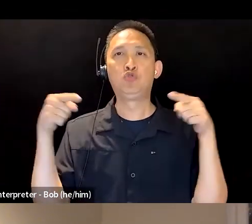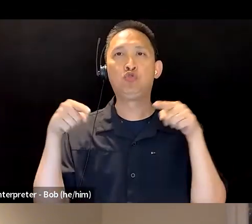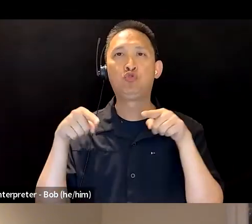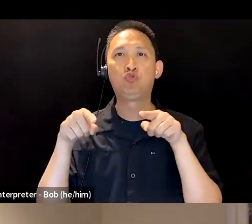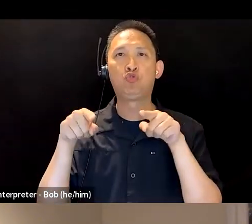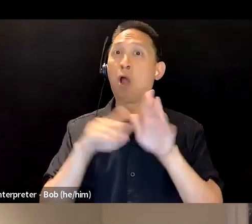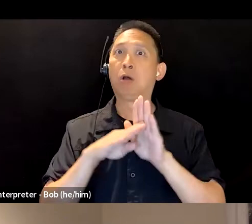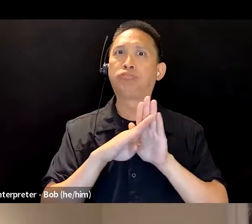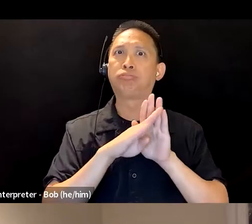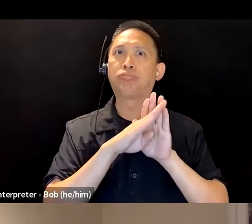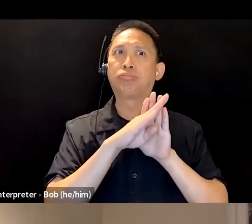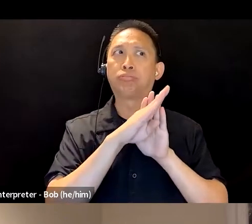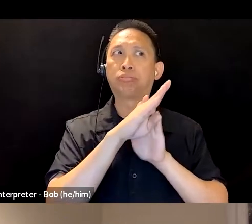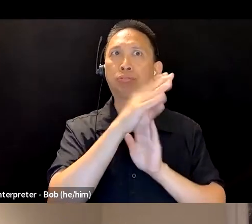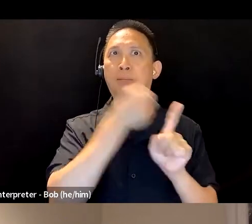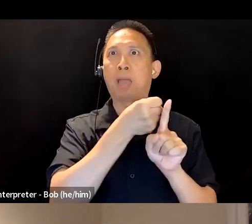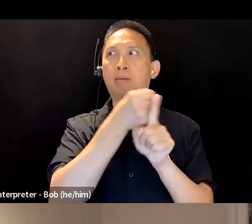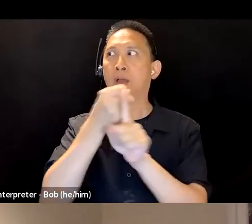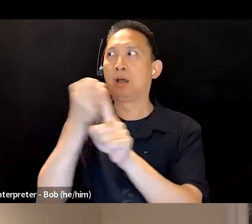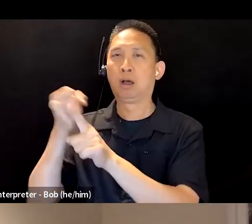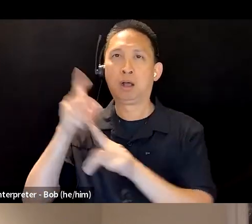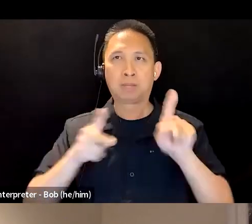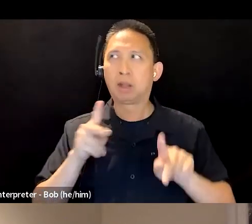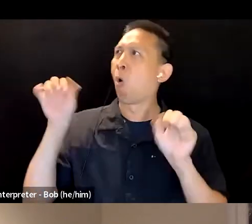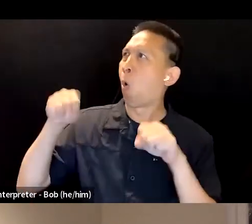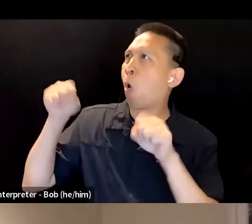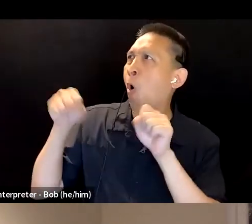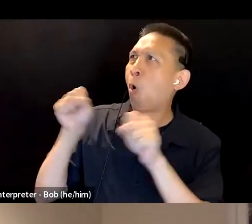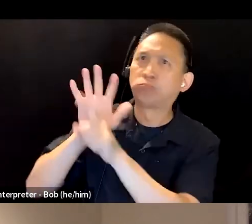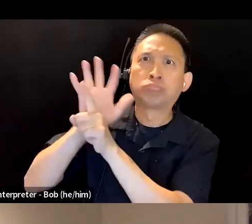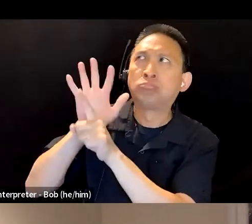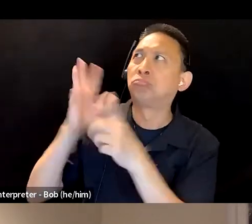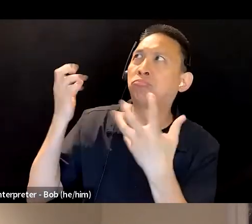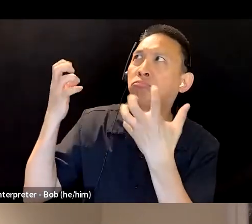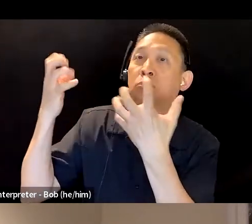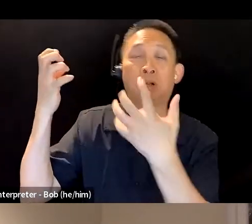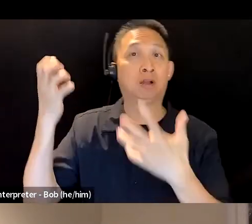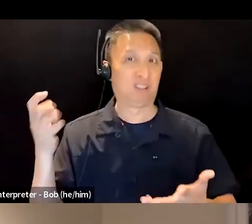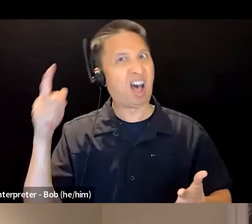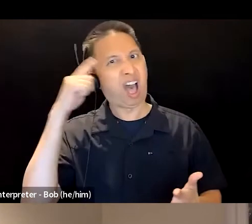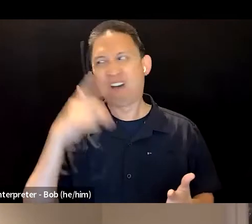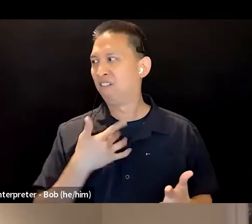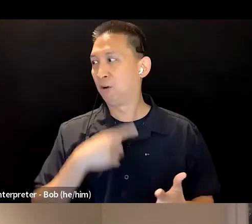off with our impact campaign. So yeah, I think we did. I think we really did.